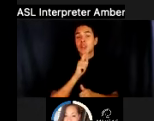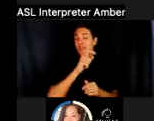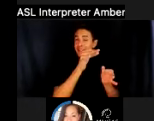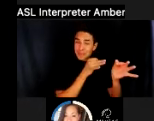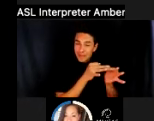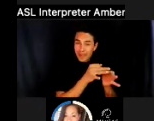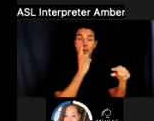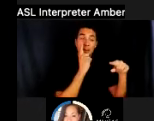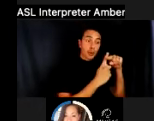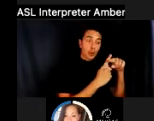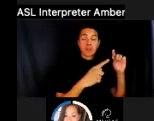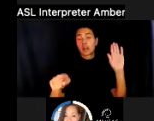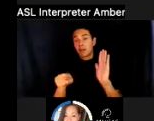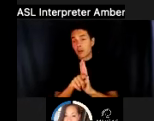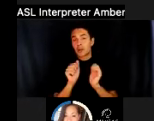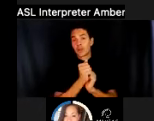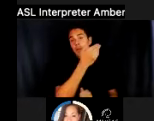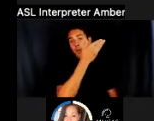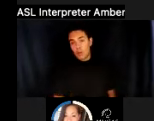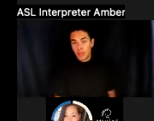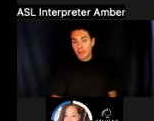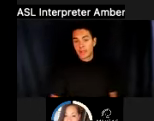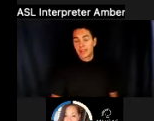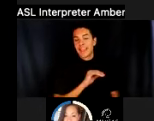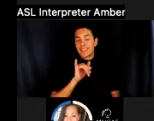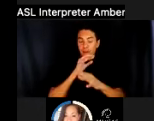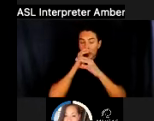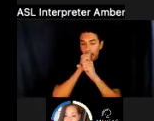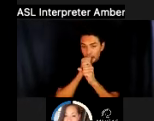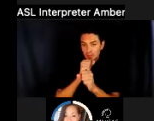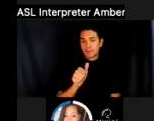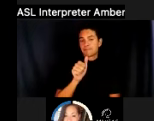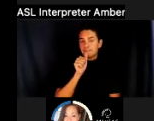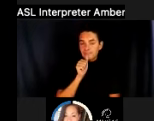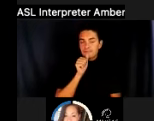and cons to all that, and that confidentiality and